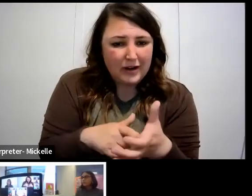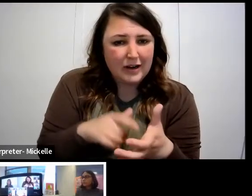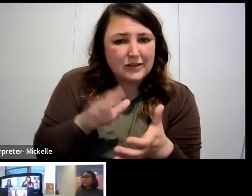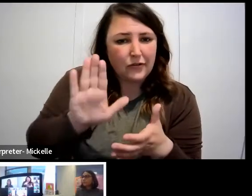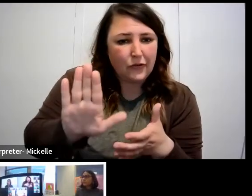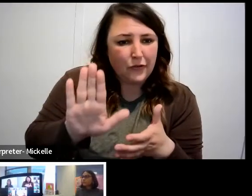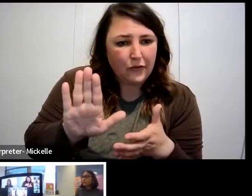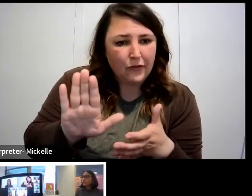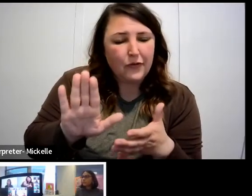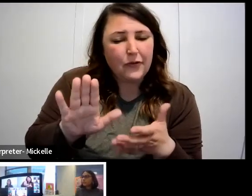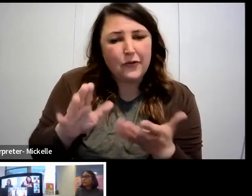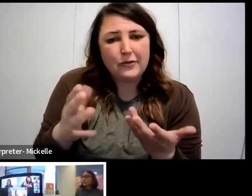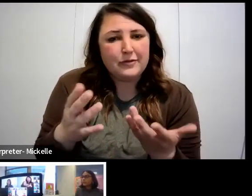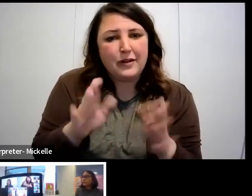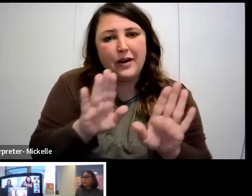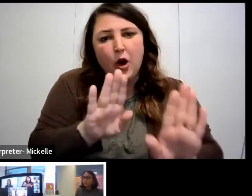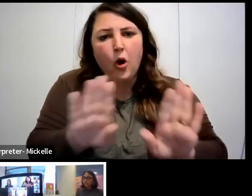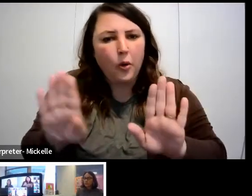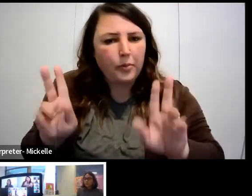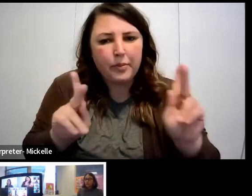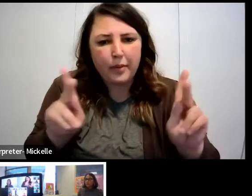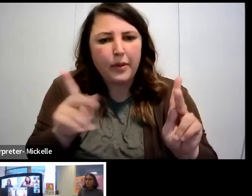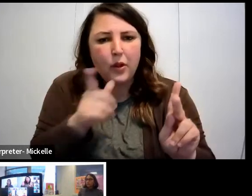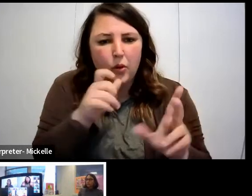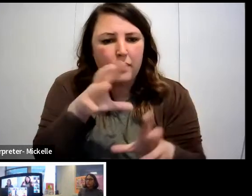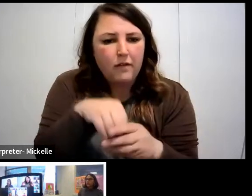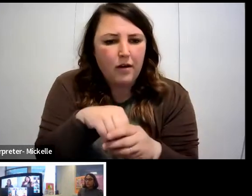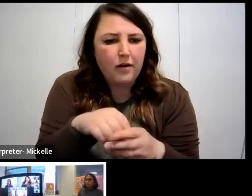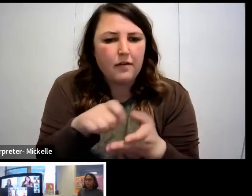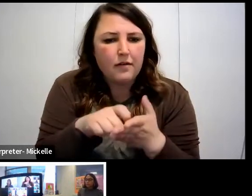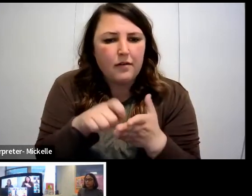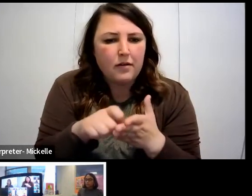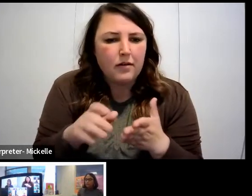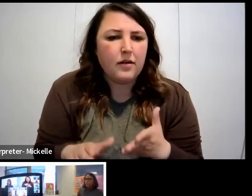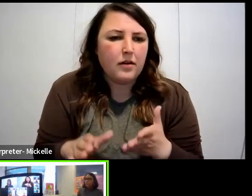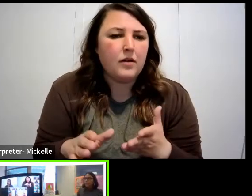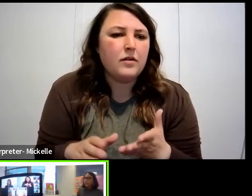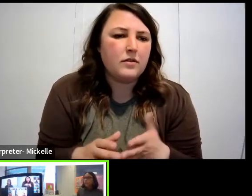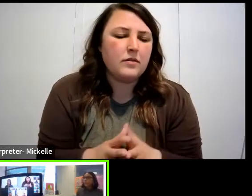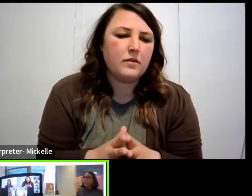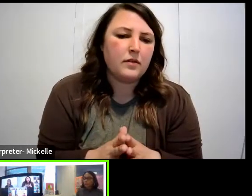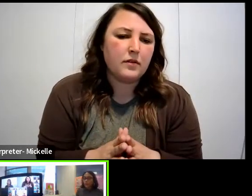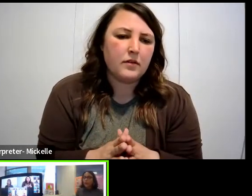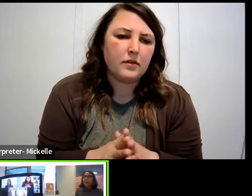the participating journalists to women, peace and security.